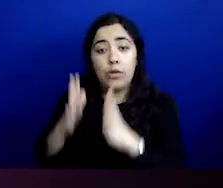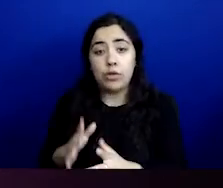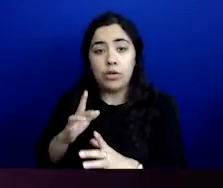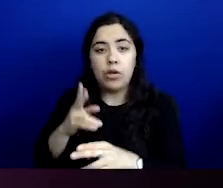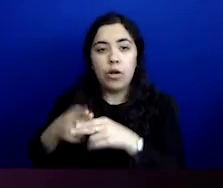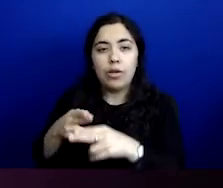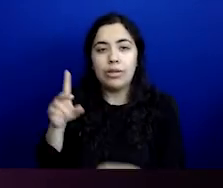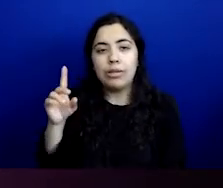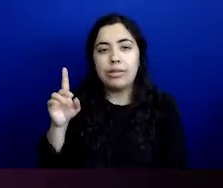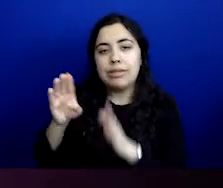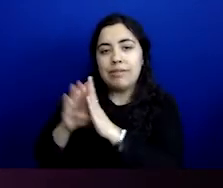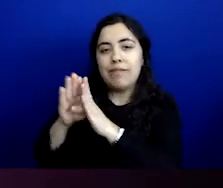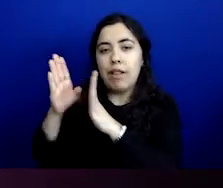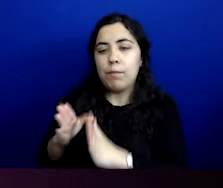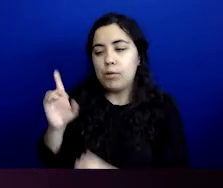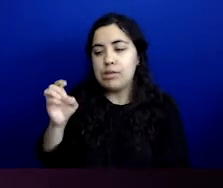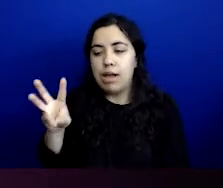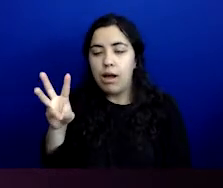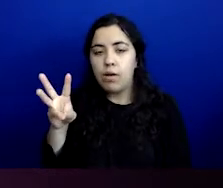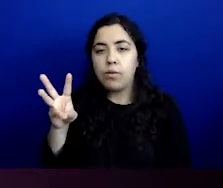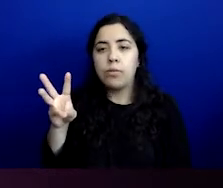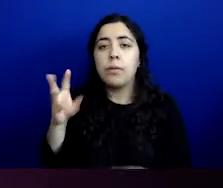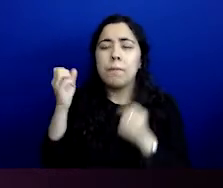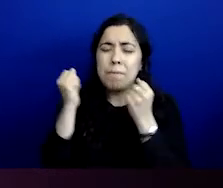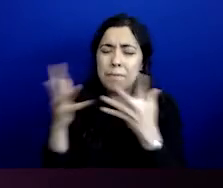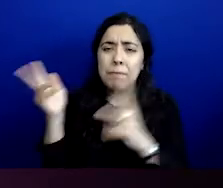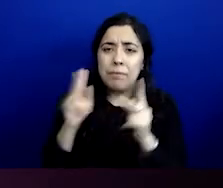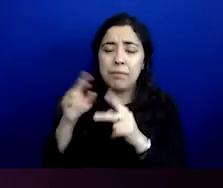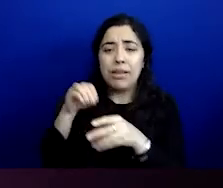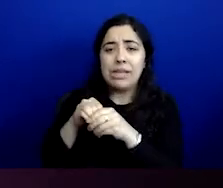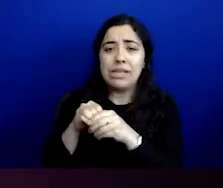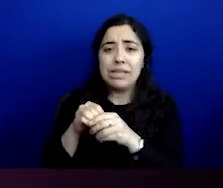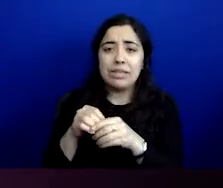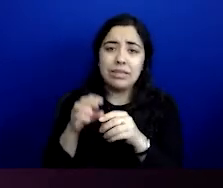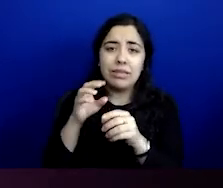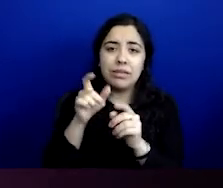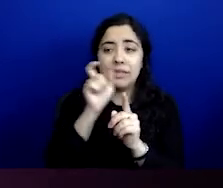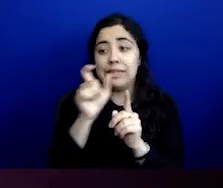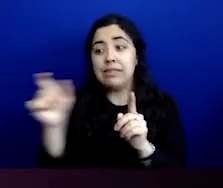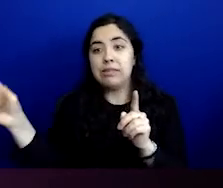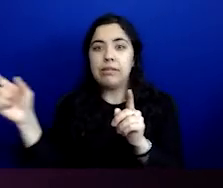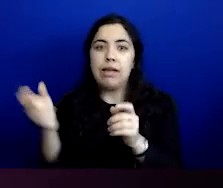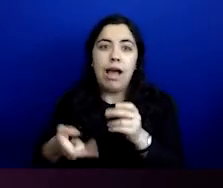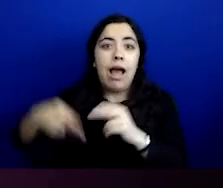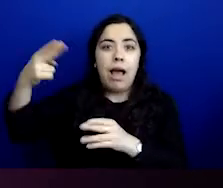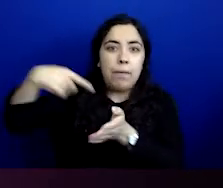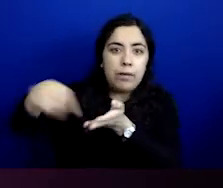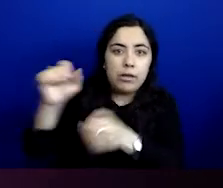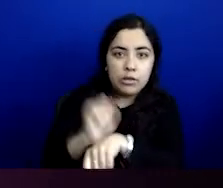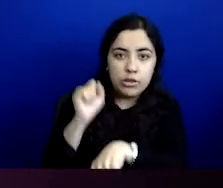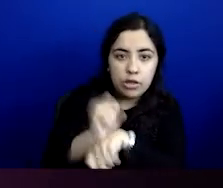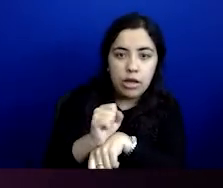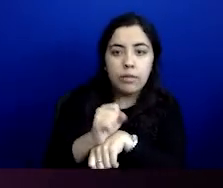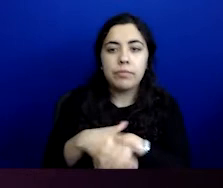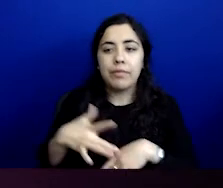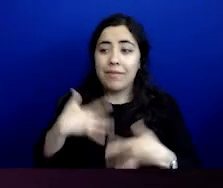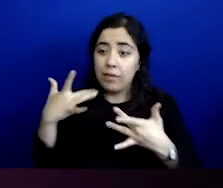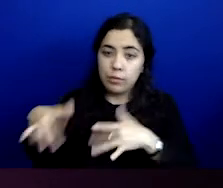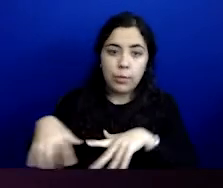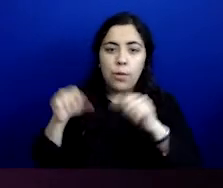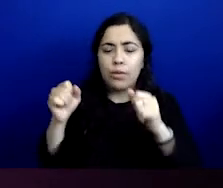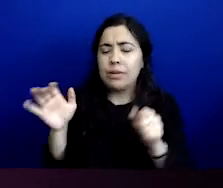We've placed dozens of people in six-figure jobs. We've done a few different in real-life events. We've had a completely